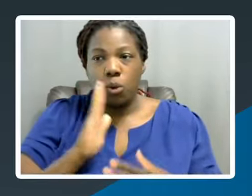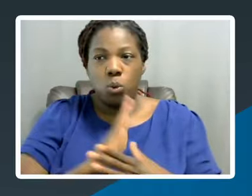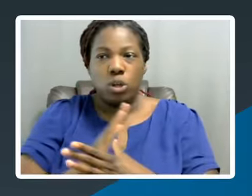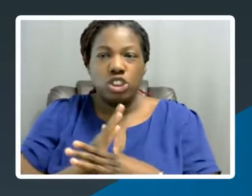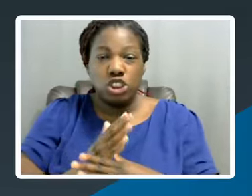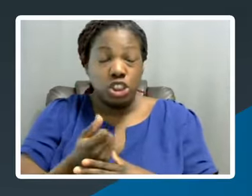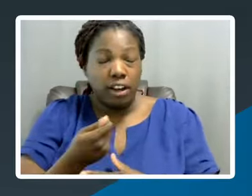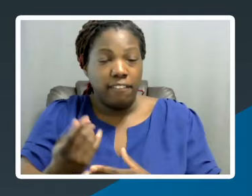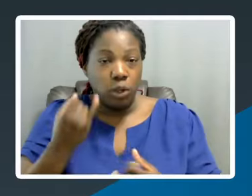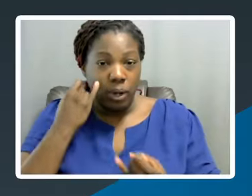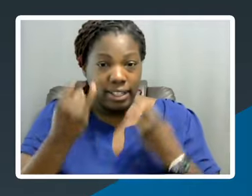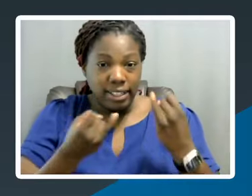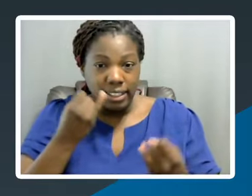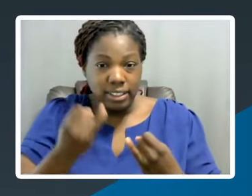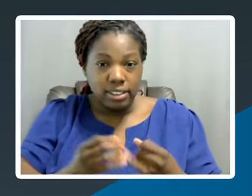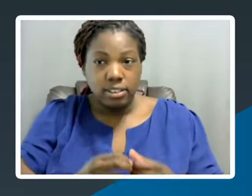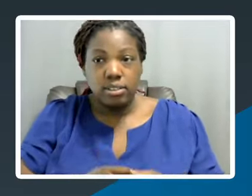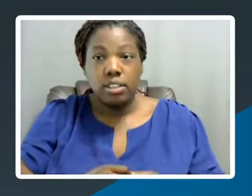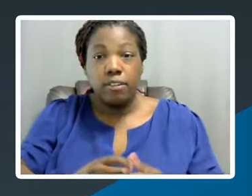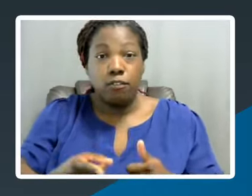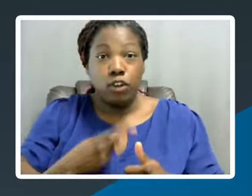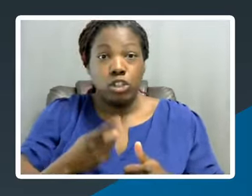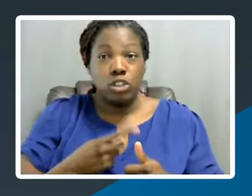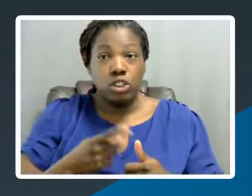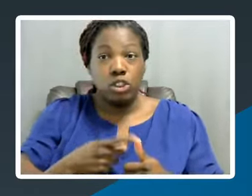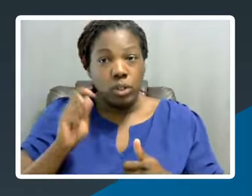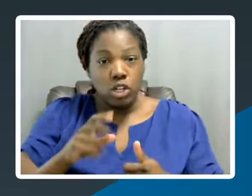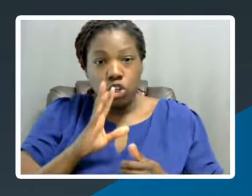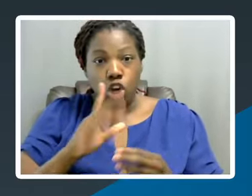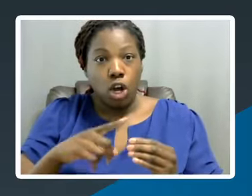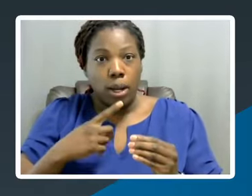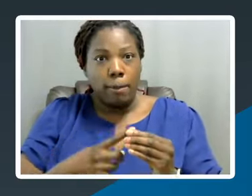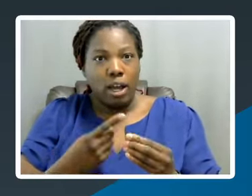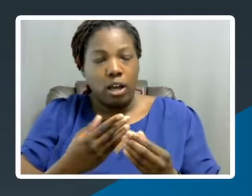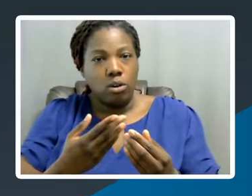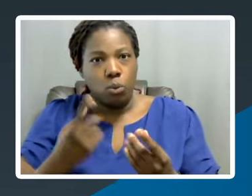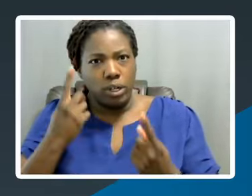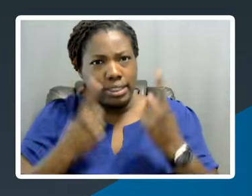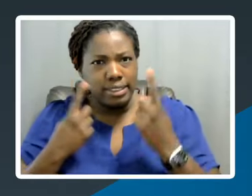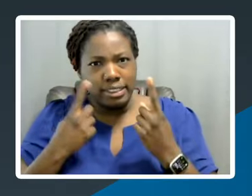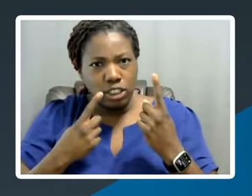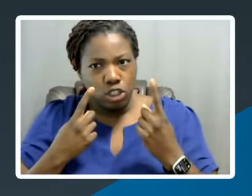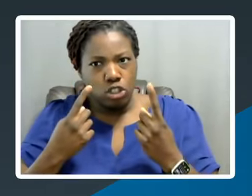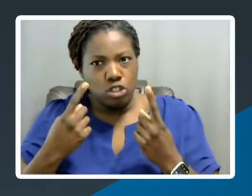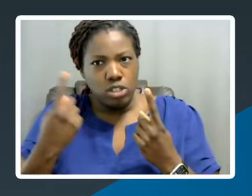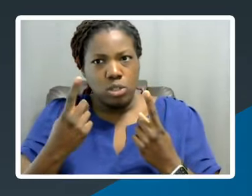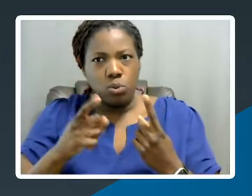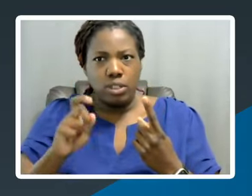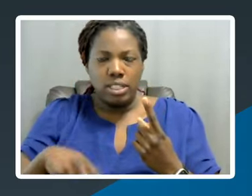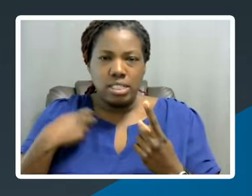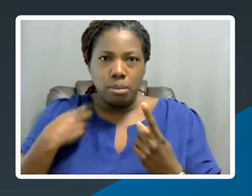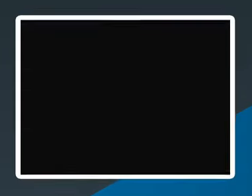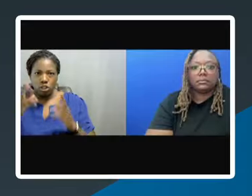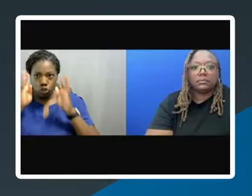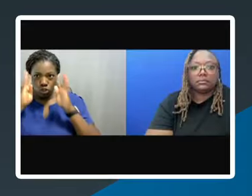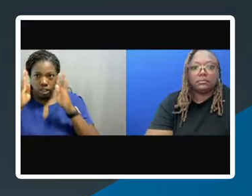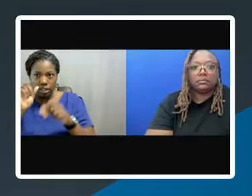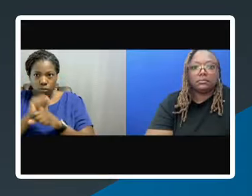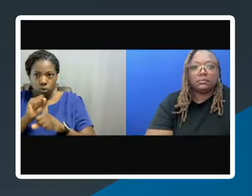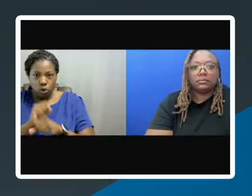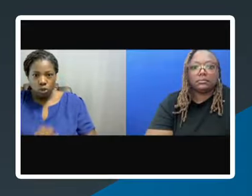here. First, we need to be talking about what we consider to be someone's unique creative work. I don't know if